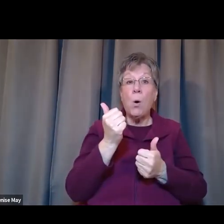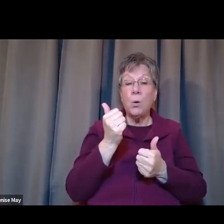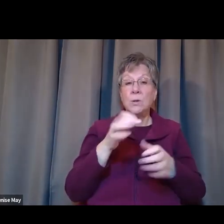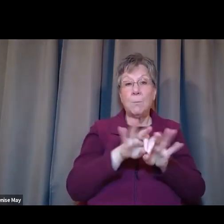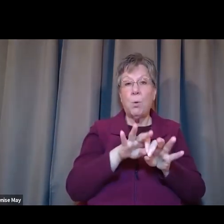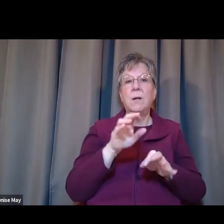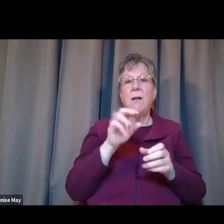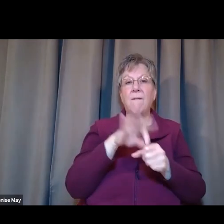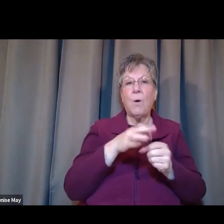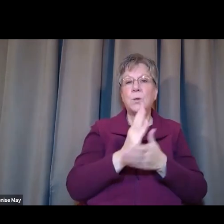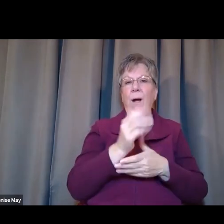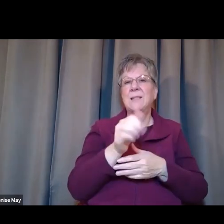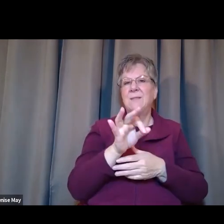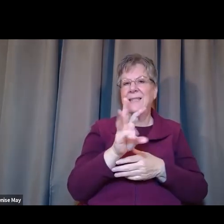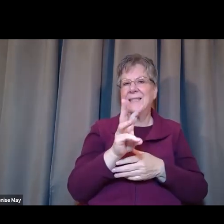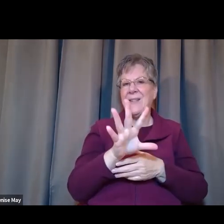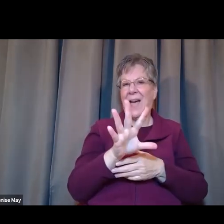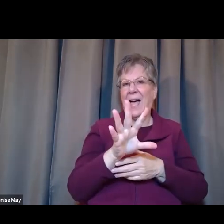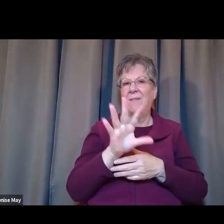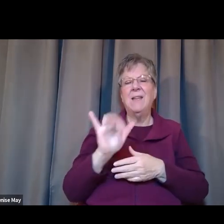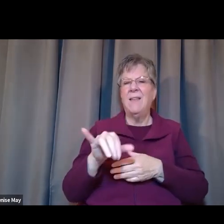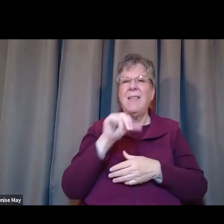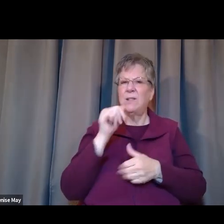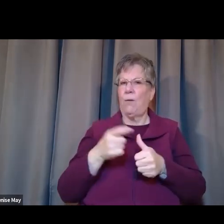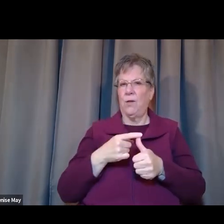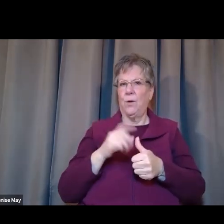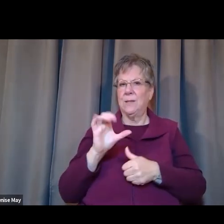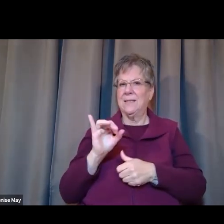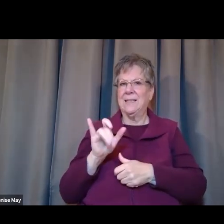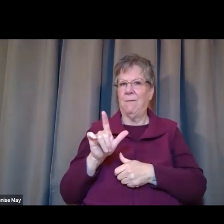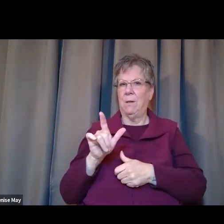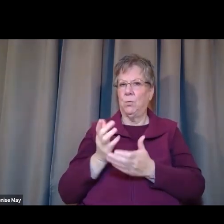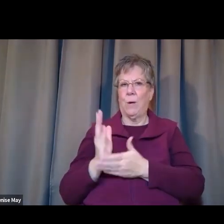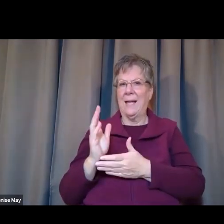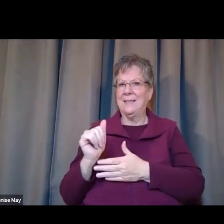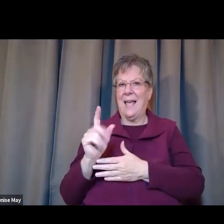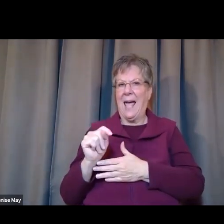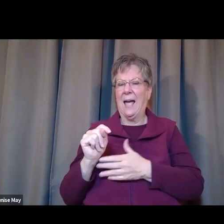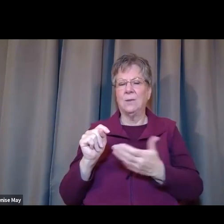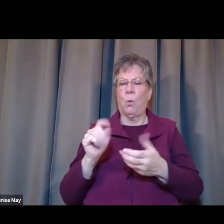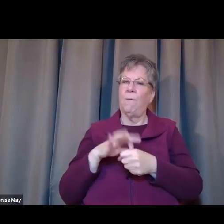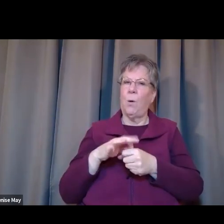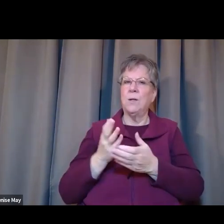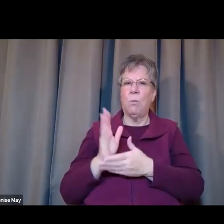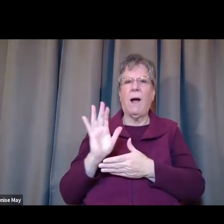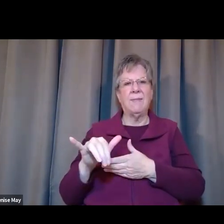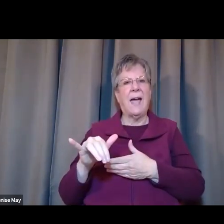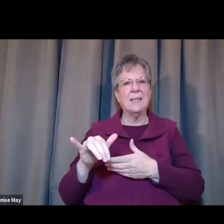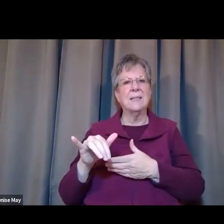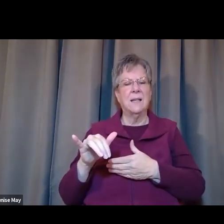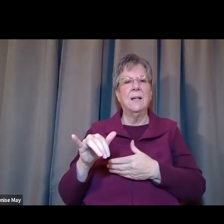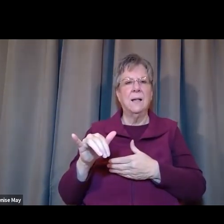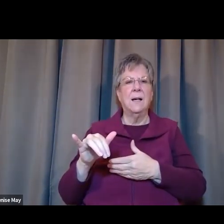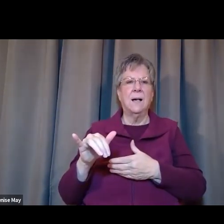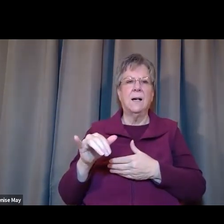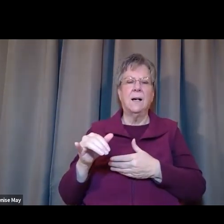Act of 1965, which is obviously not the first Civil Rights Act or voting act that is relevant to federal elections,